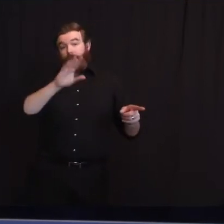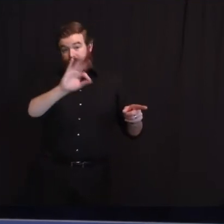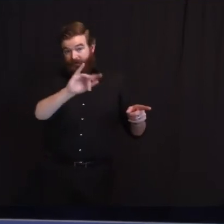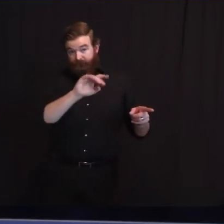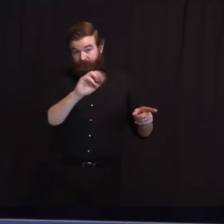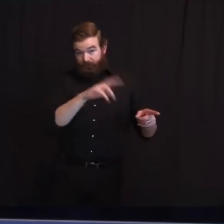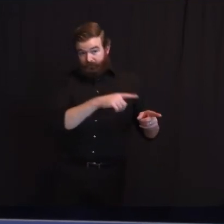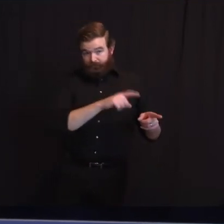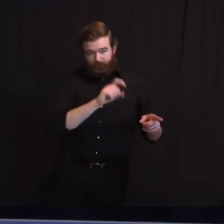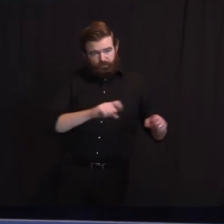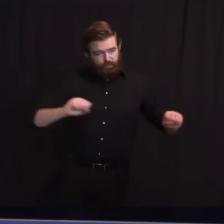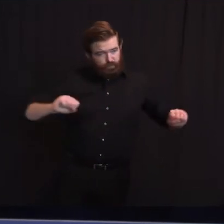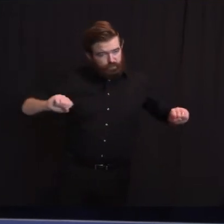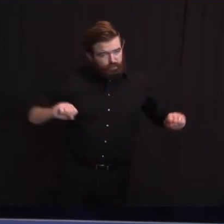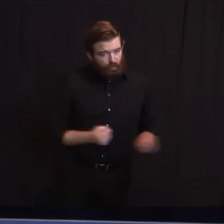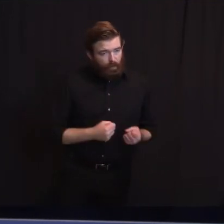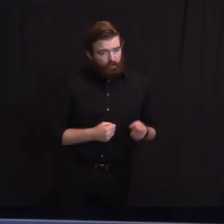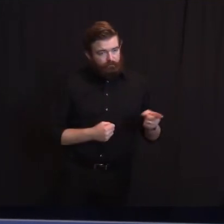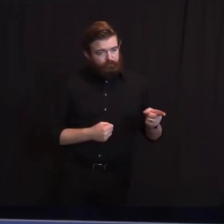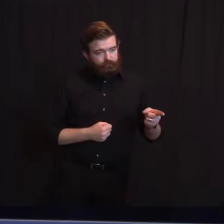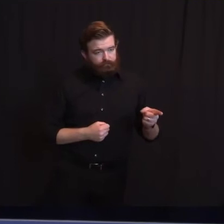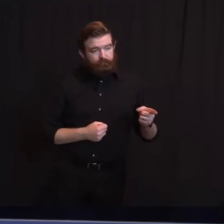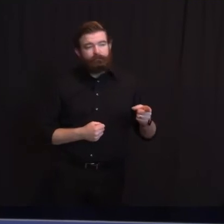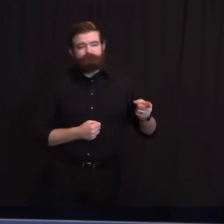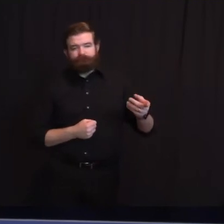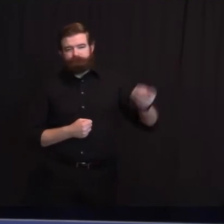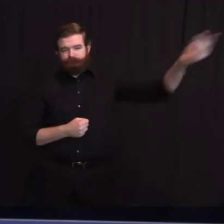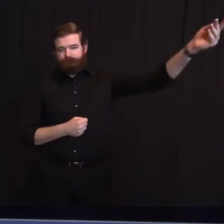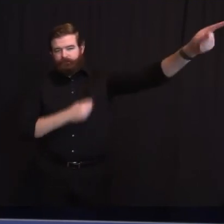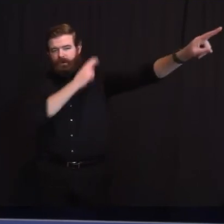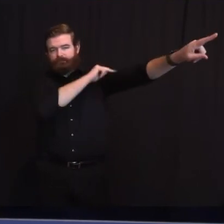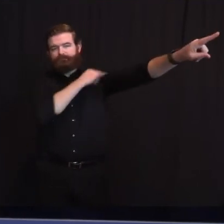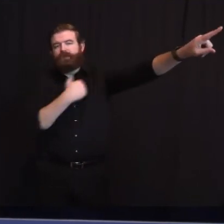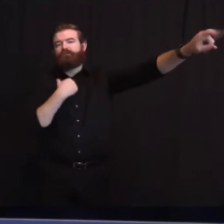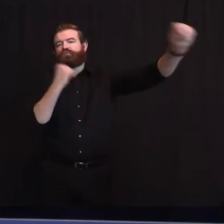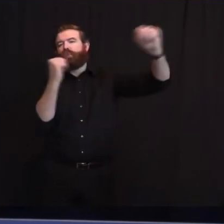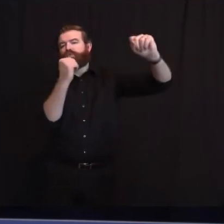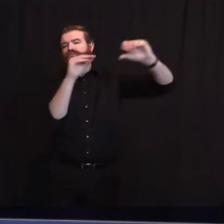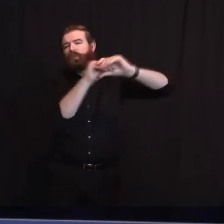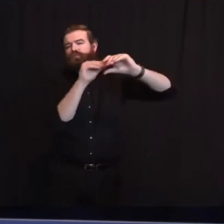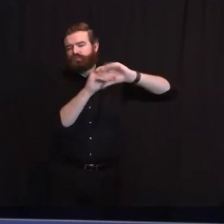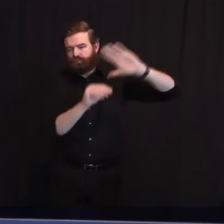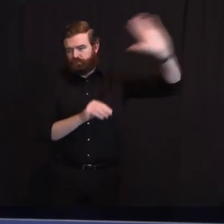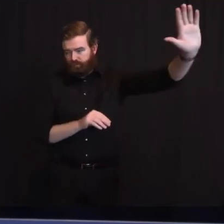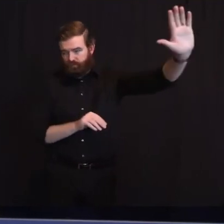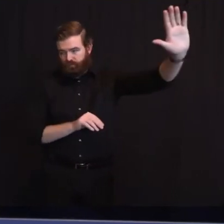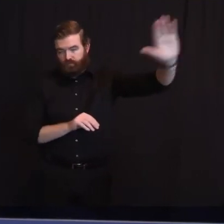have ultra-cold chain and the pharmacies that are working with the